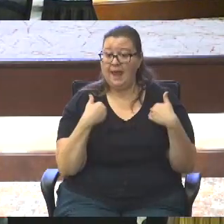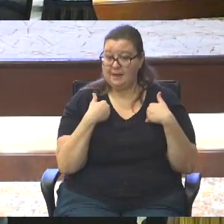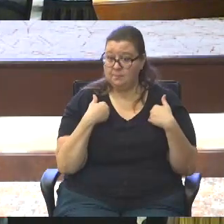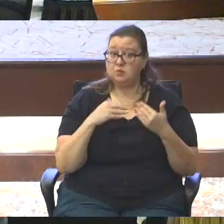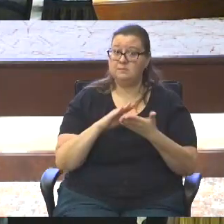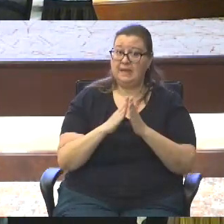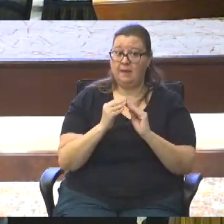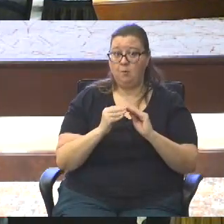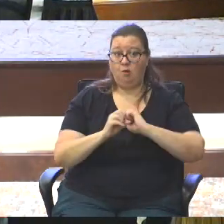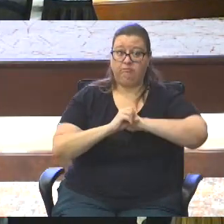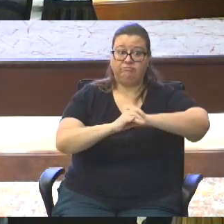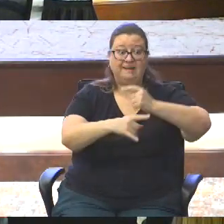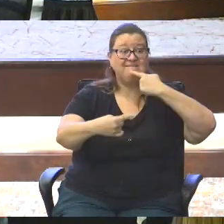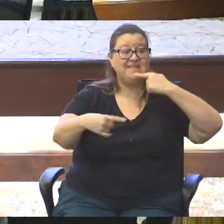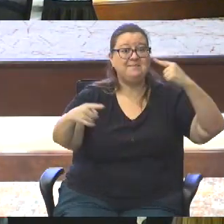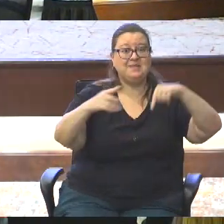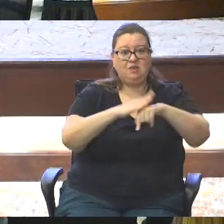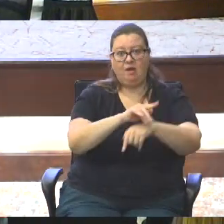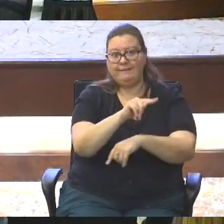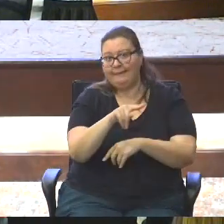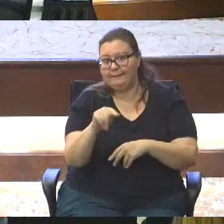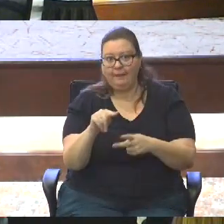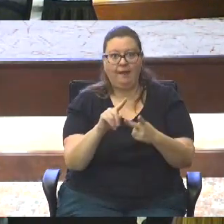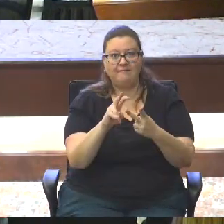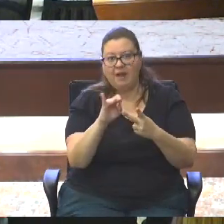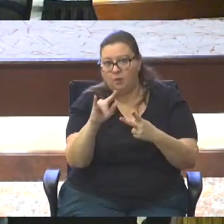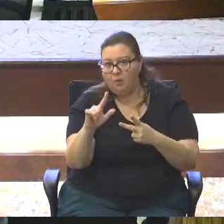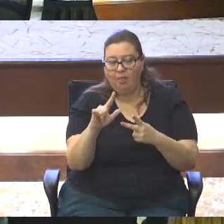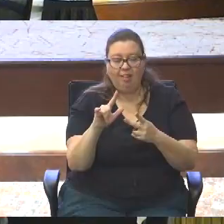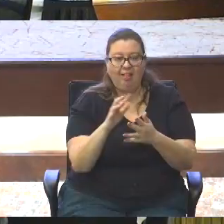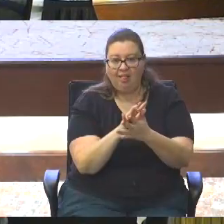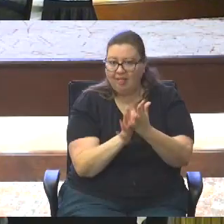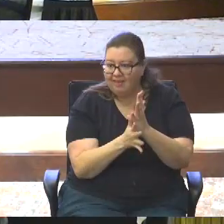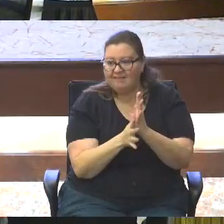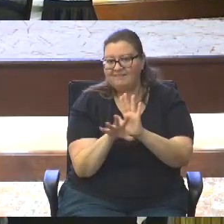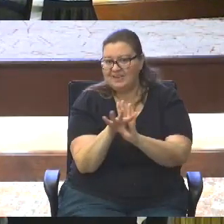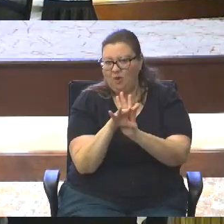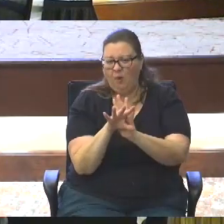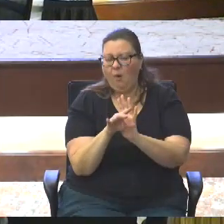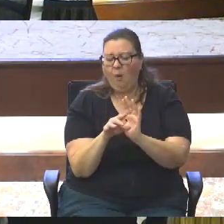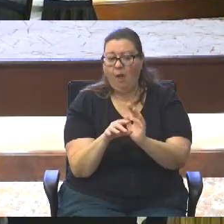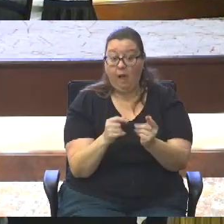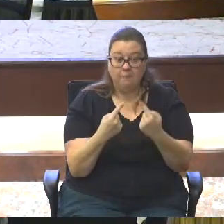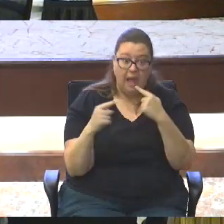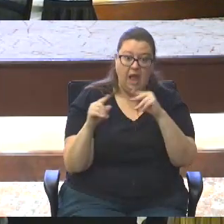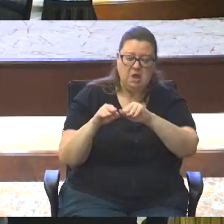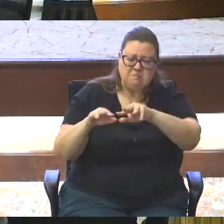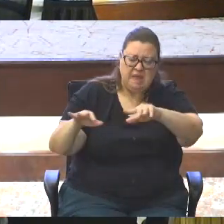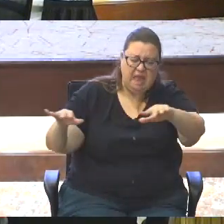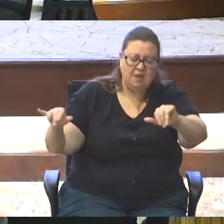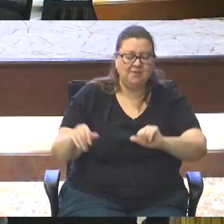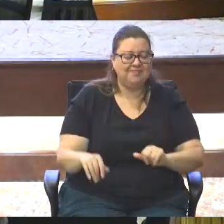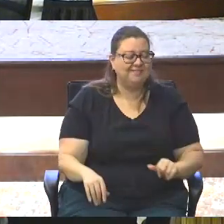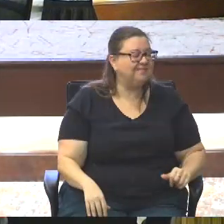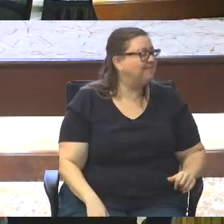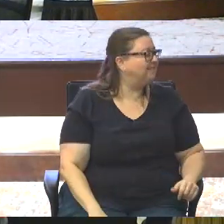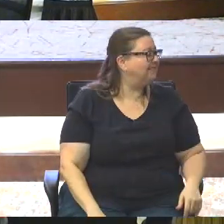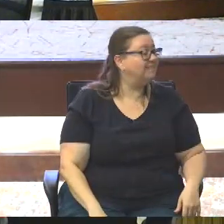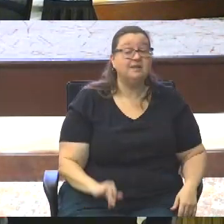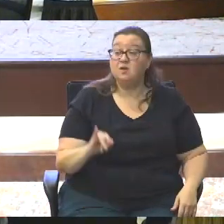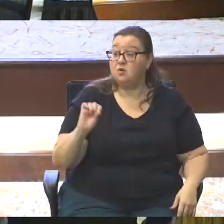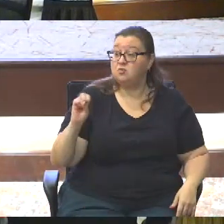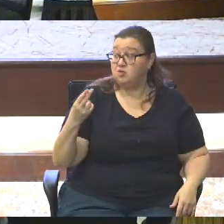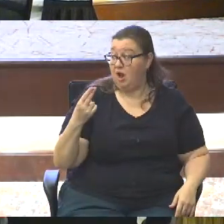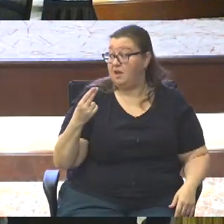them. Create some online fervor. Well stated,